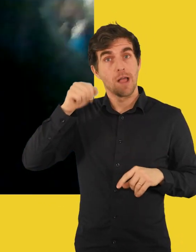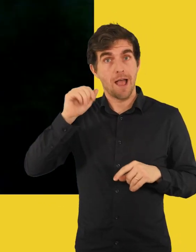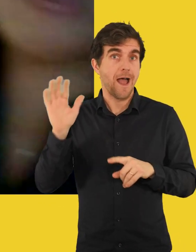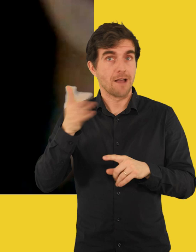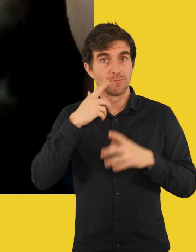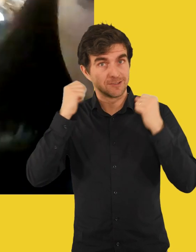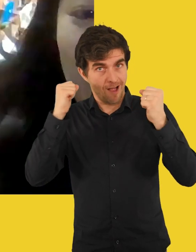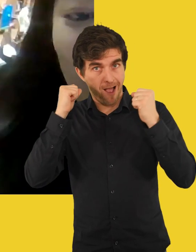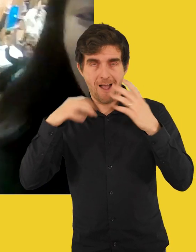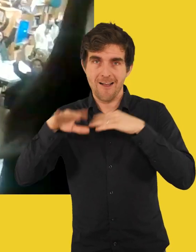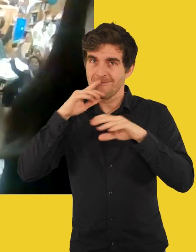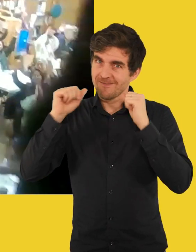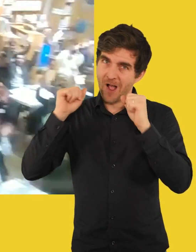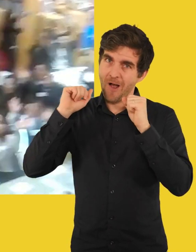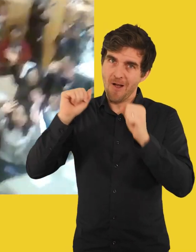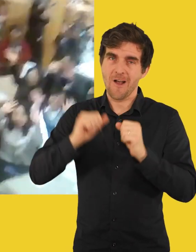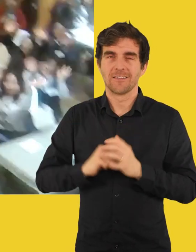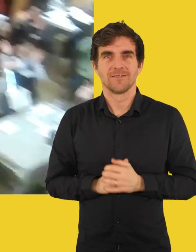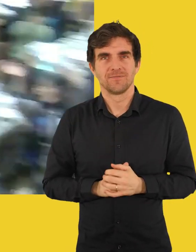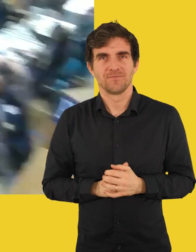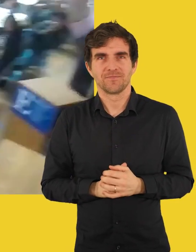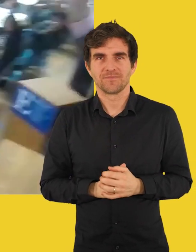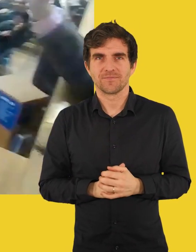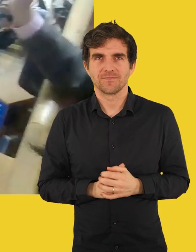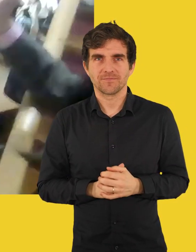Oh yeah, everyone.